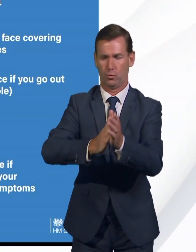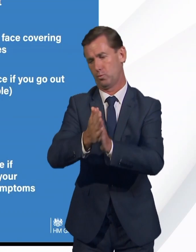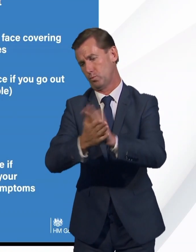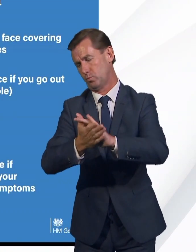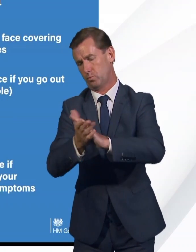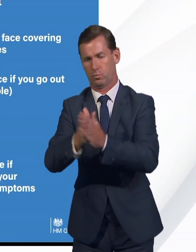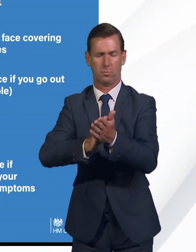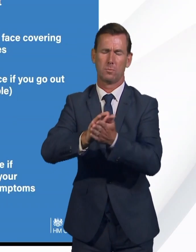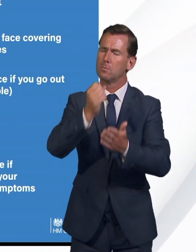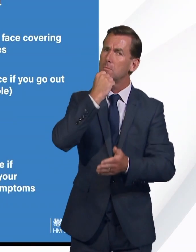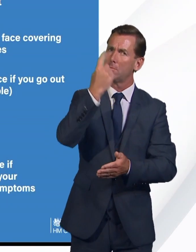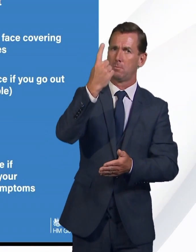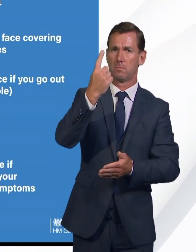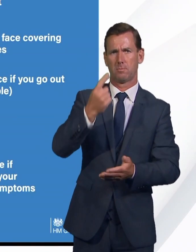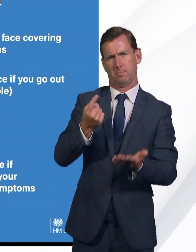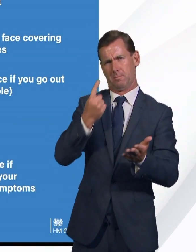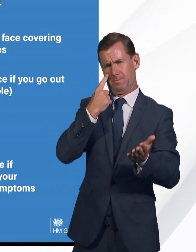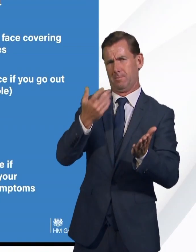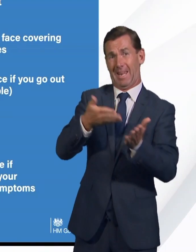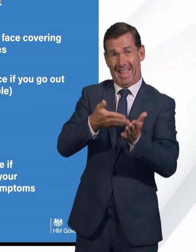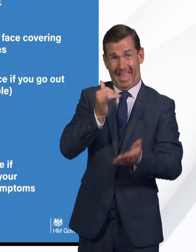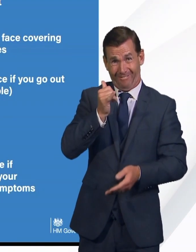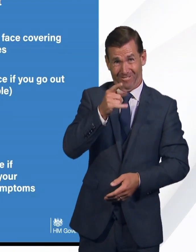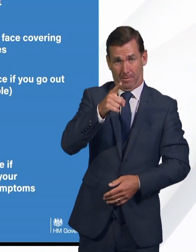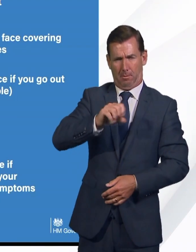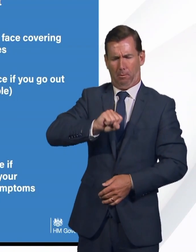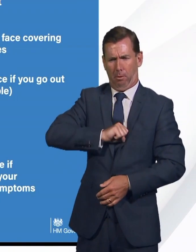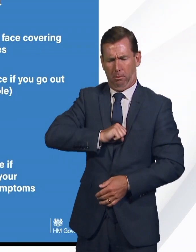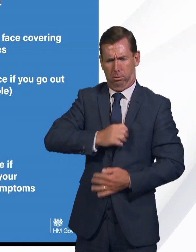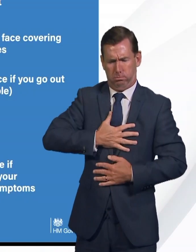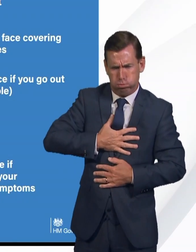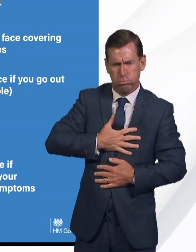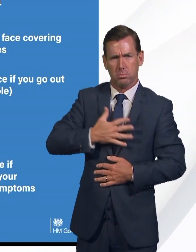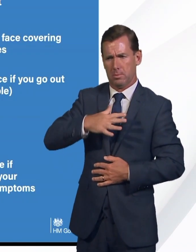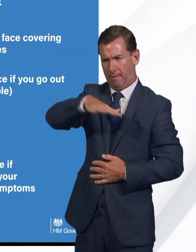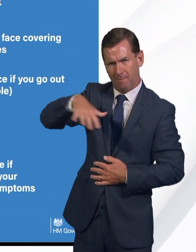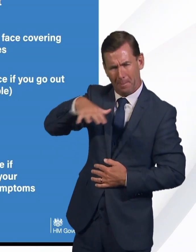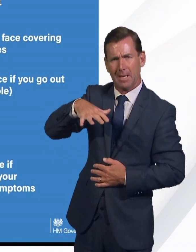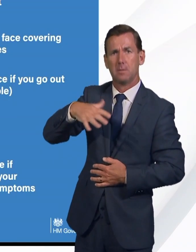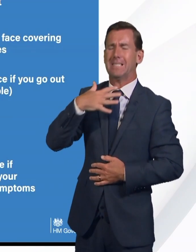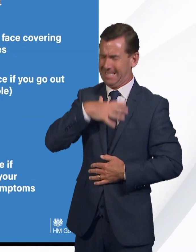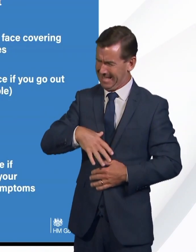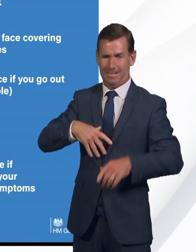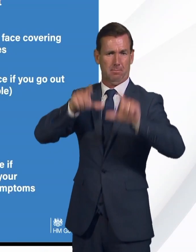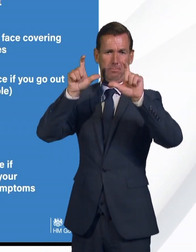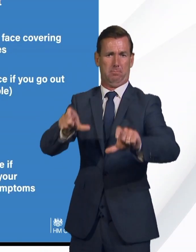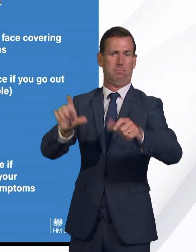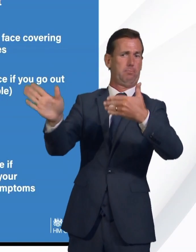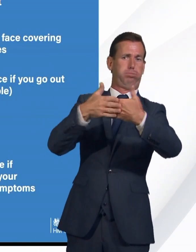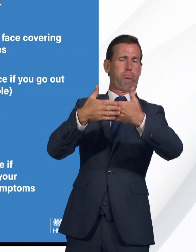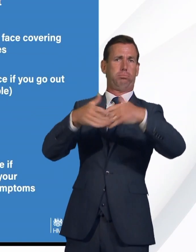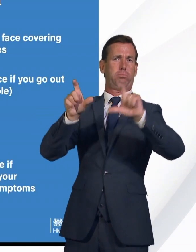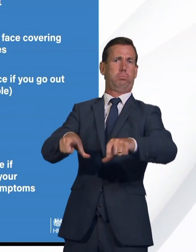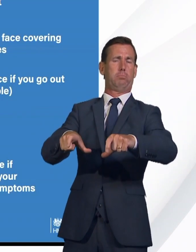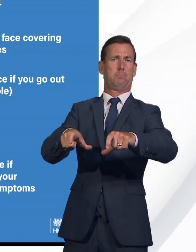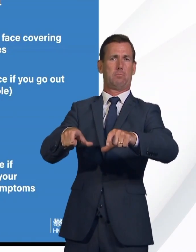safe. And of course, self-isolating if you or anyone in your household has coronavirus symptoms. By staying